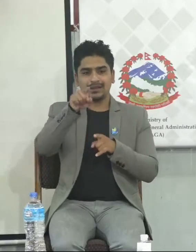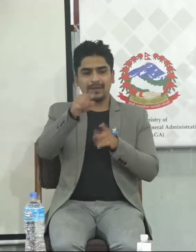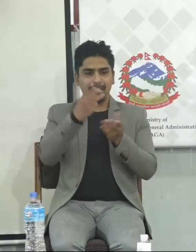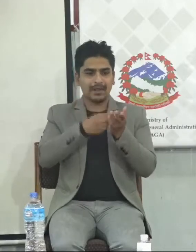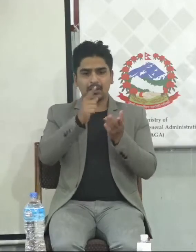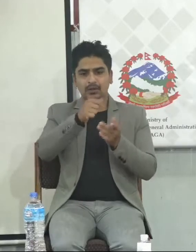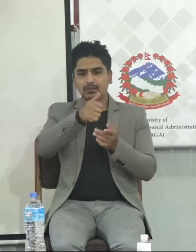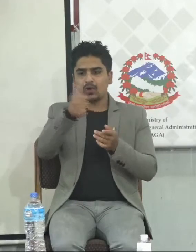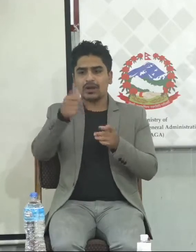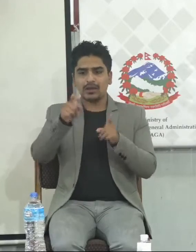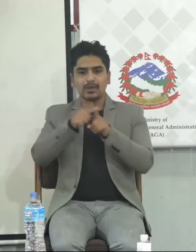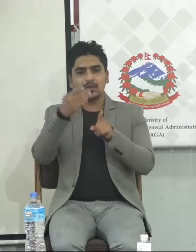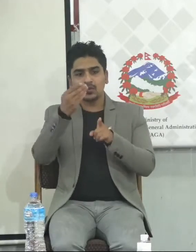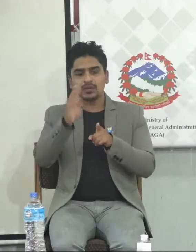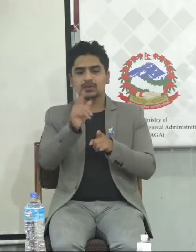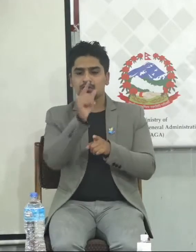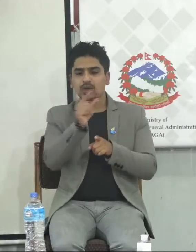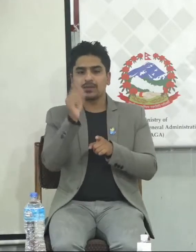situation.